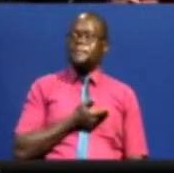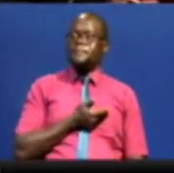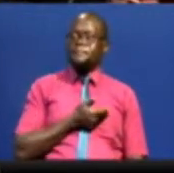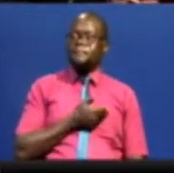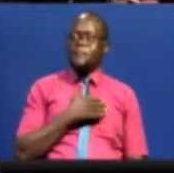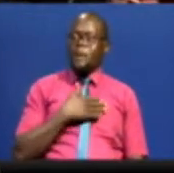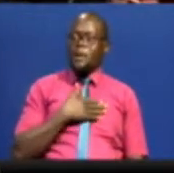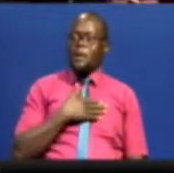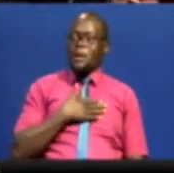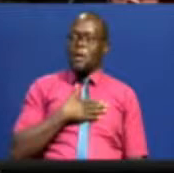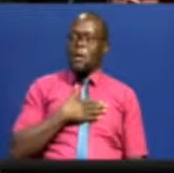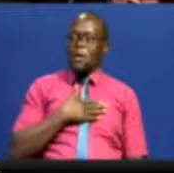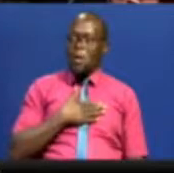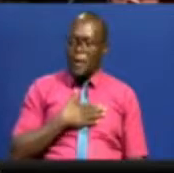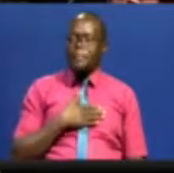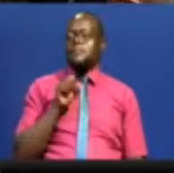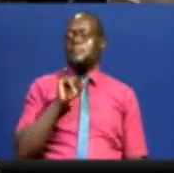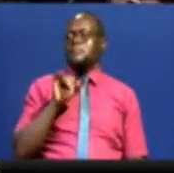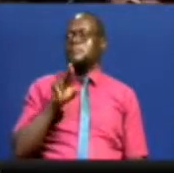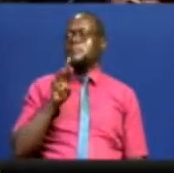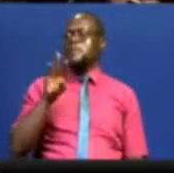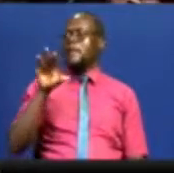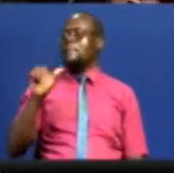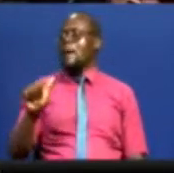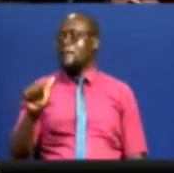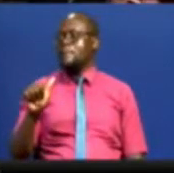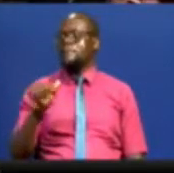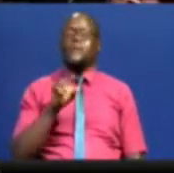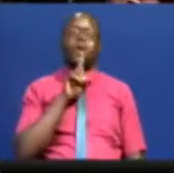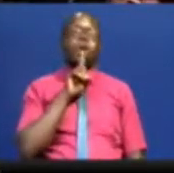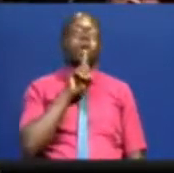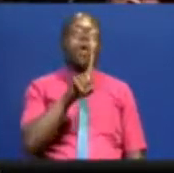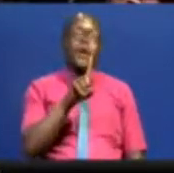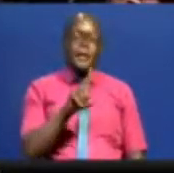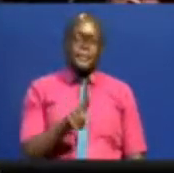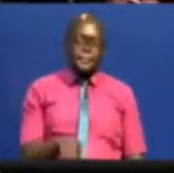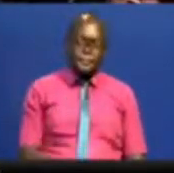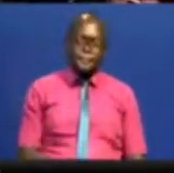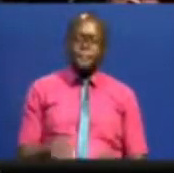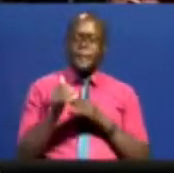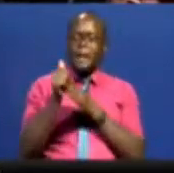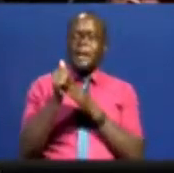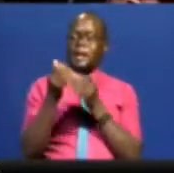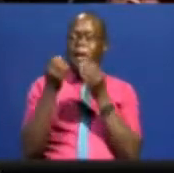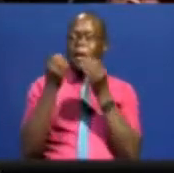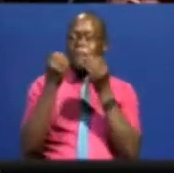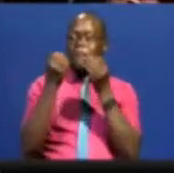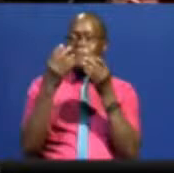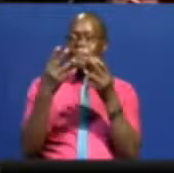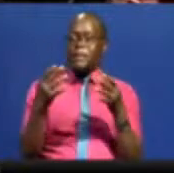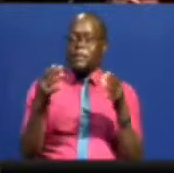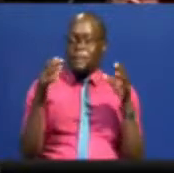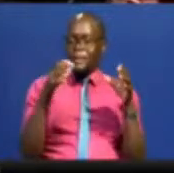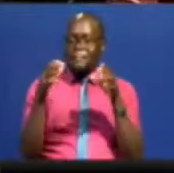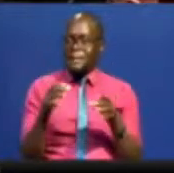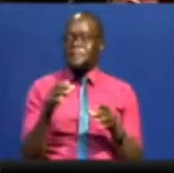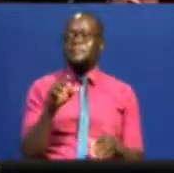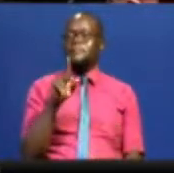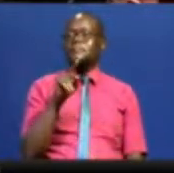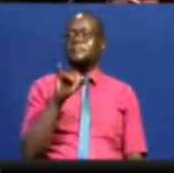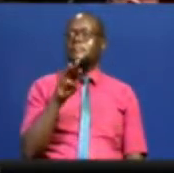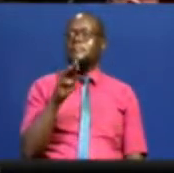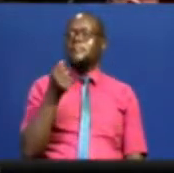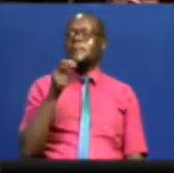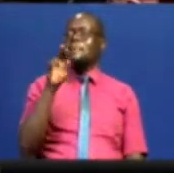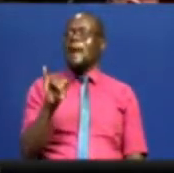Honorable Musa Selma, to compel my good friend, the leader of majority party, the